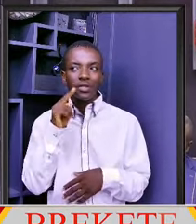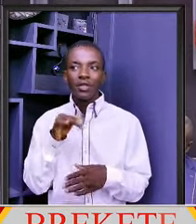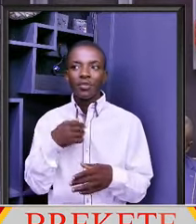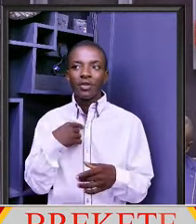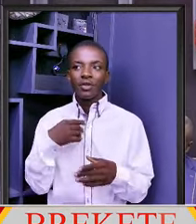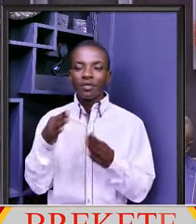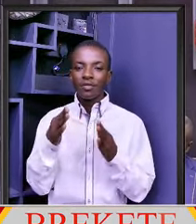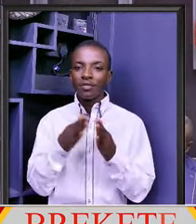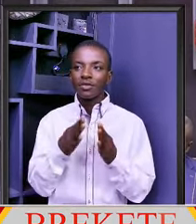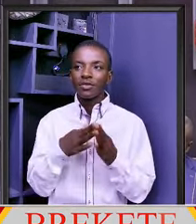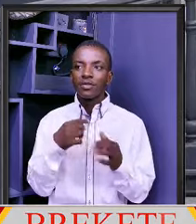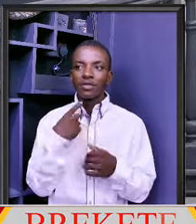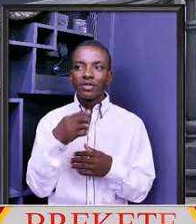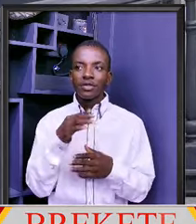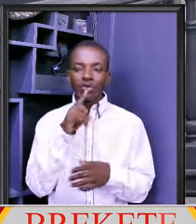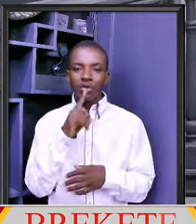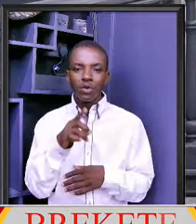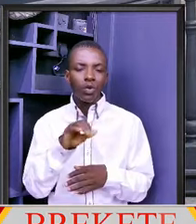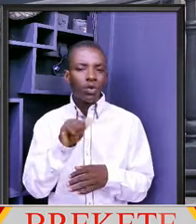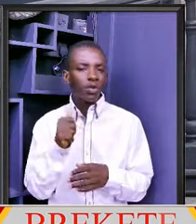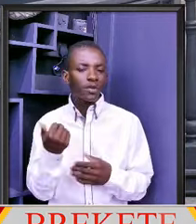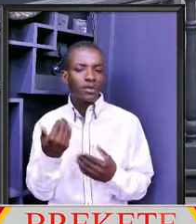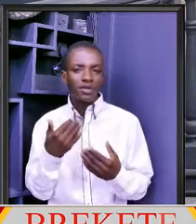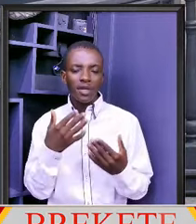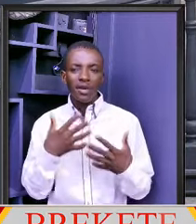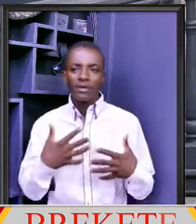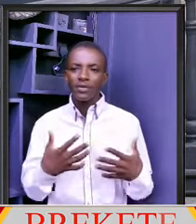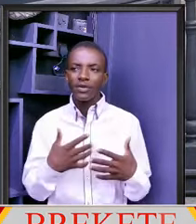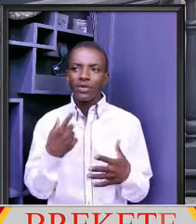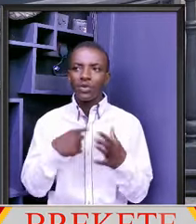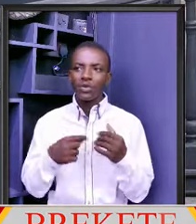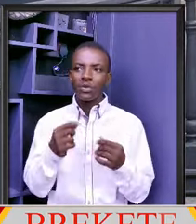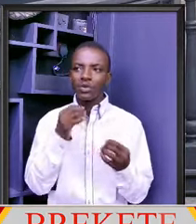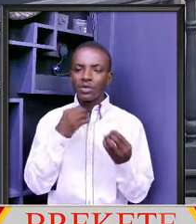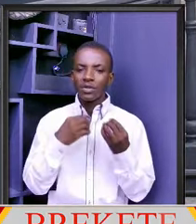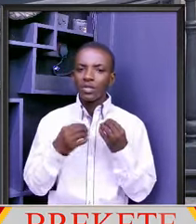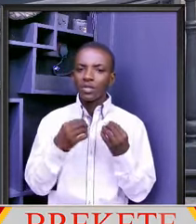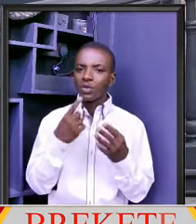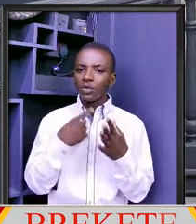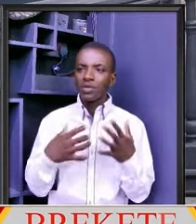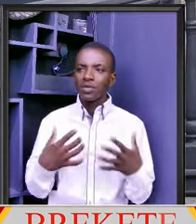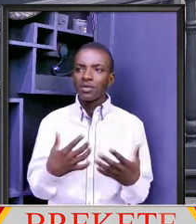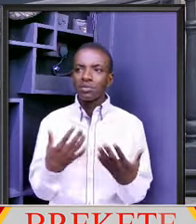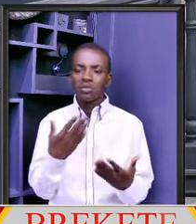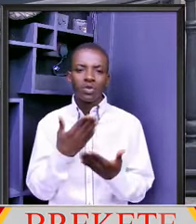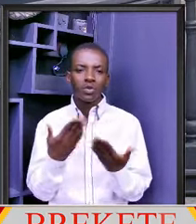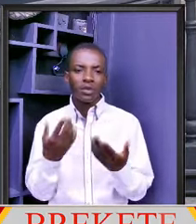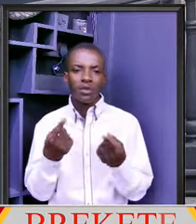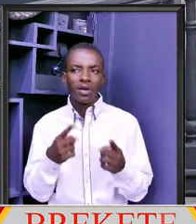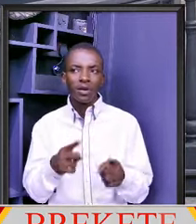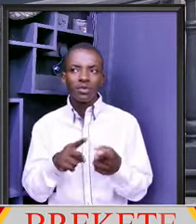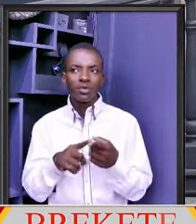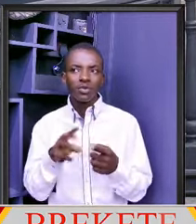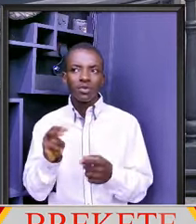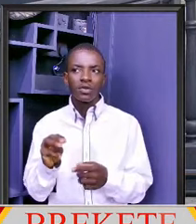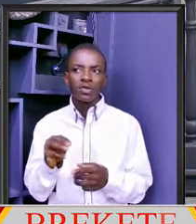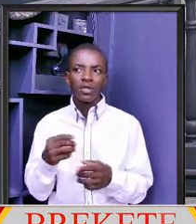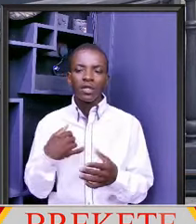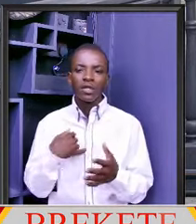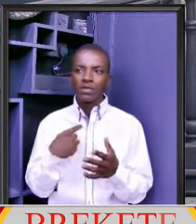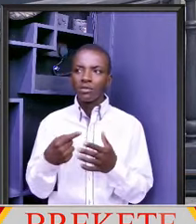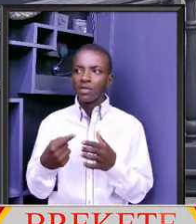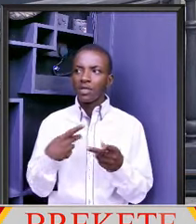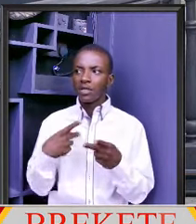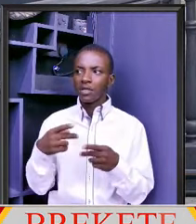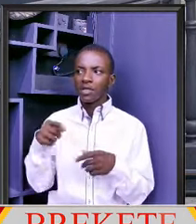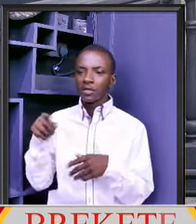and this man who say the truth. Because others are afraid what to eat. They are afraid something may happen to them. So they are afraid. So it is me and